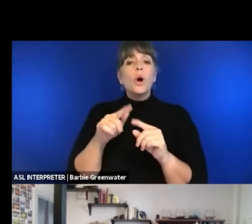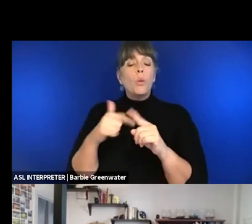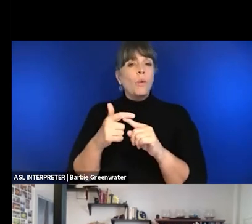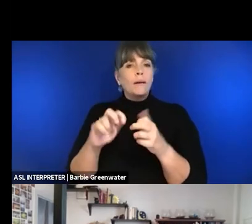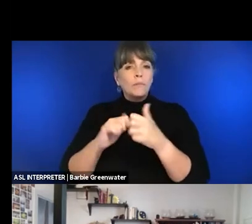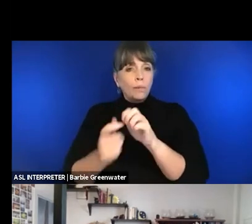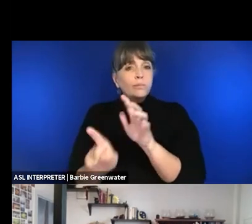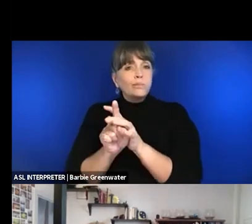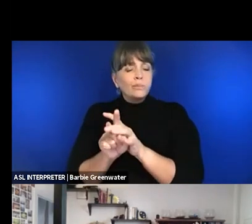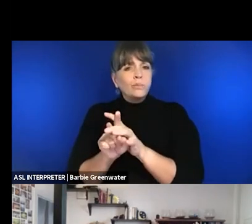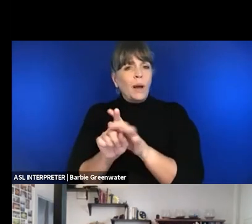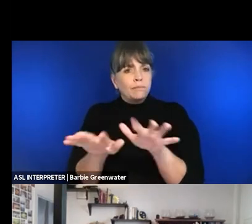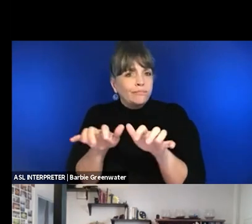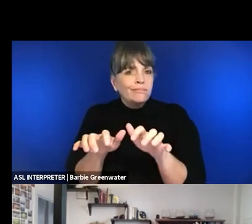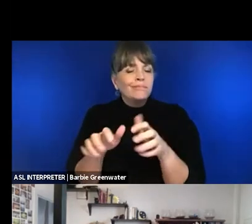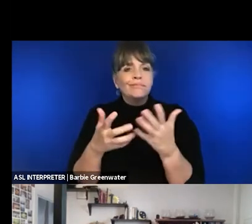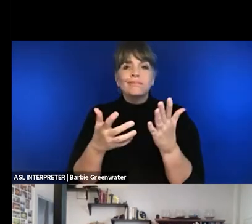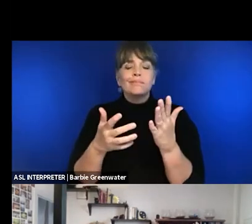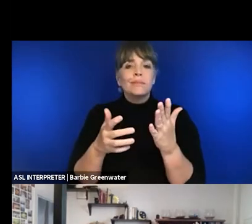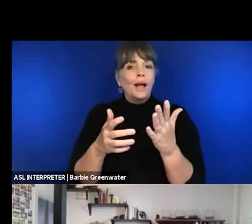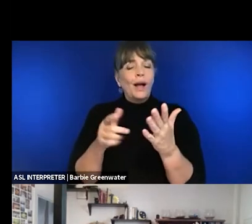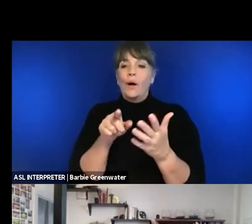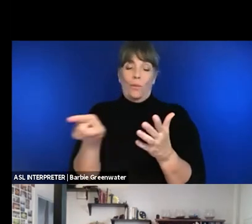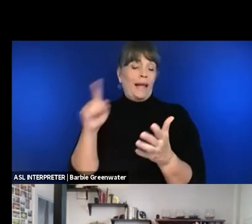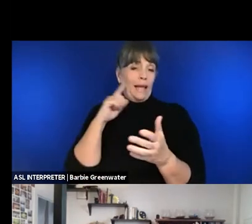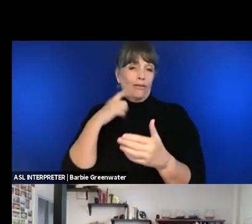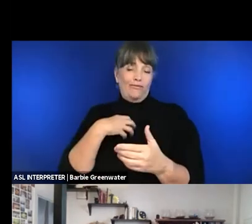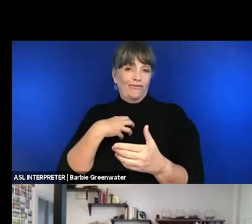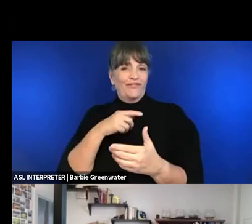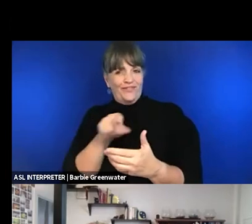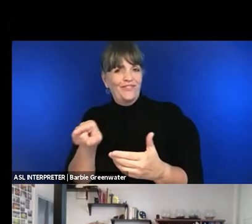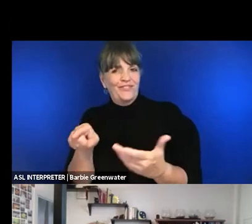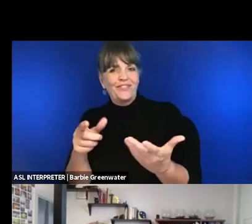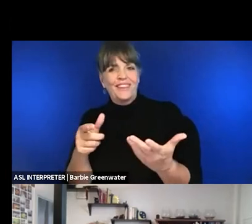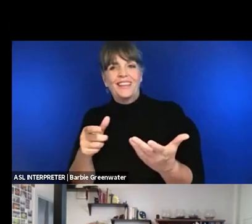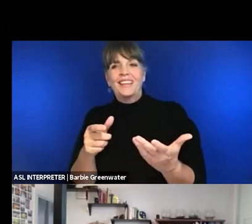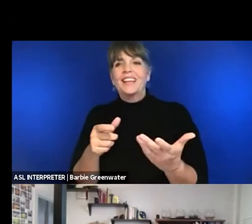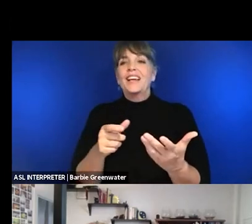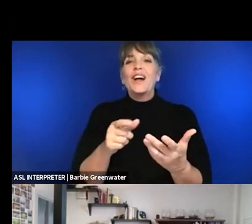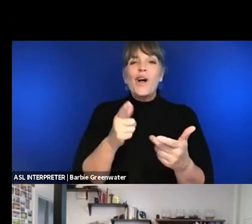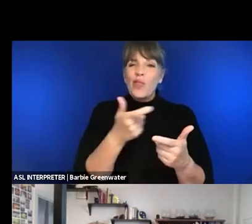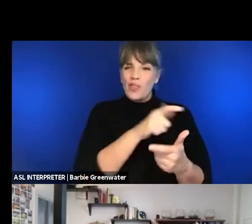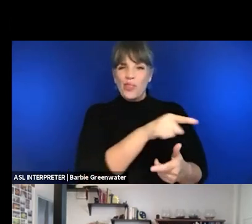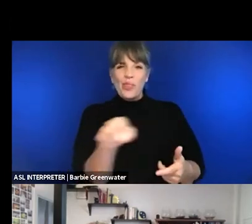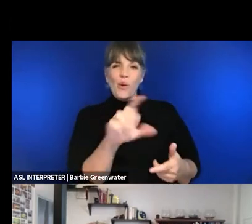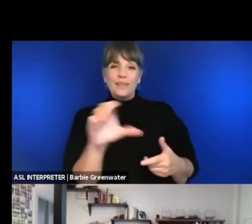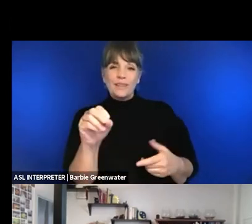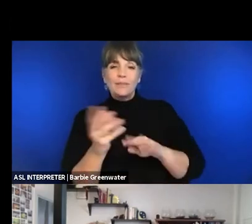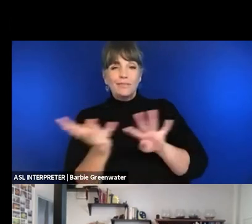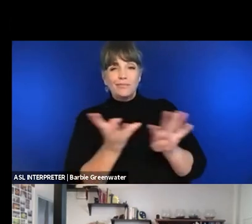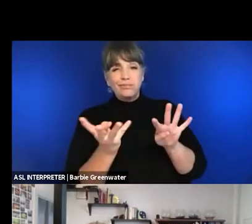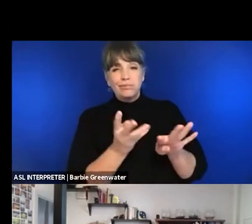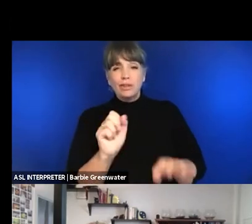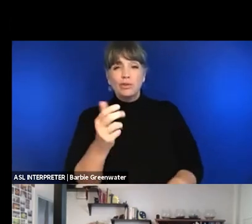description. Certainly the streamers have done a great job with it. The major streamers. And so